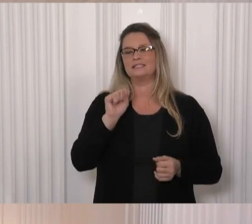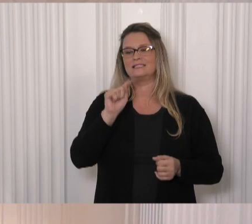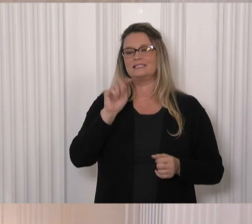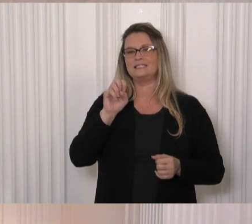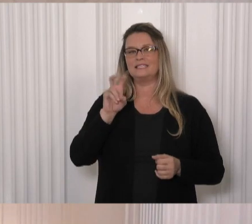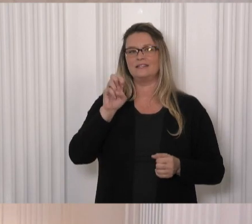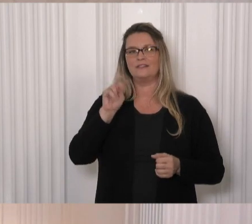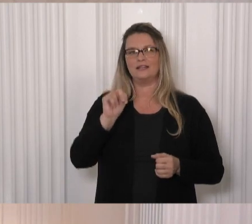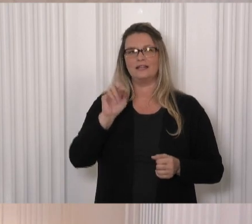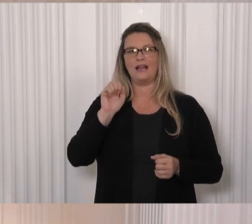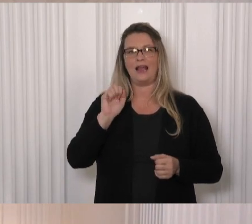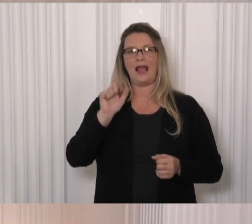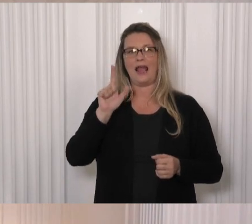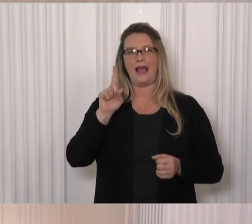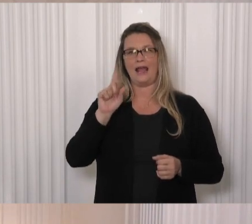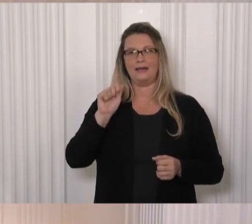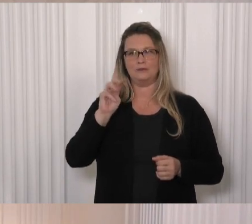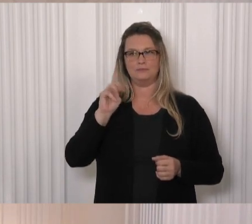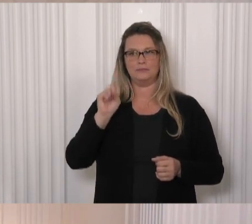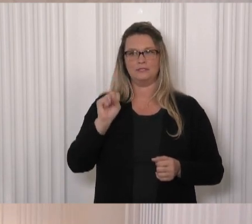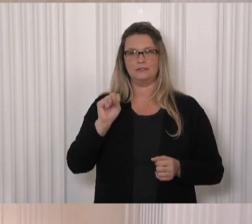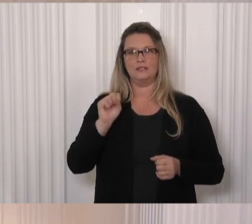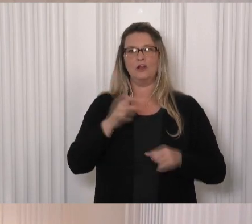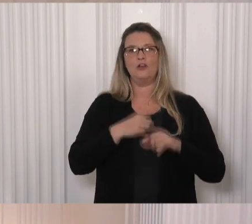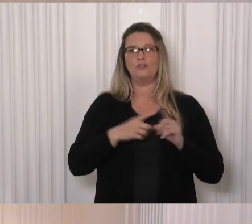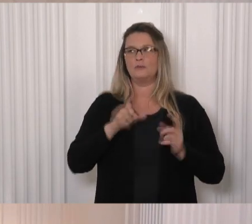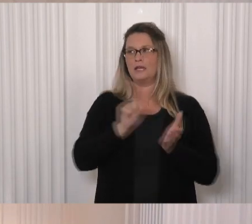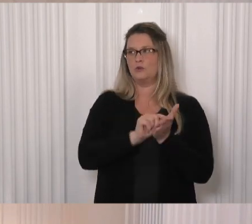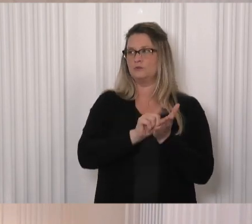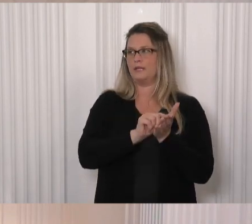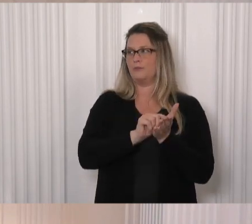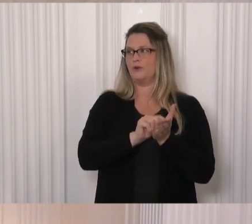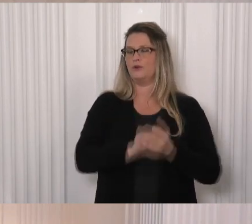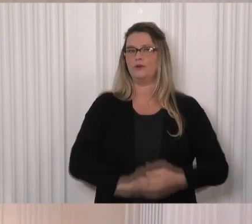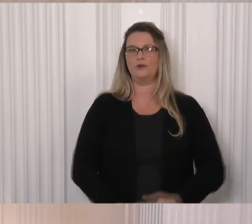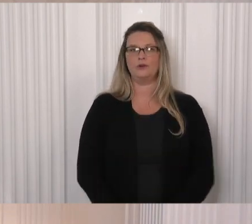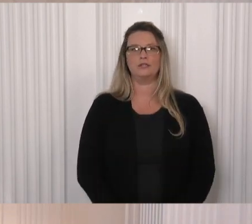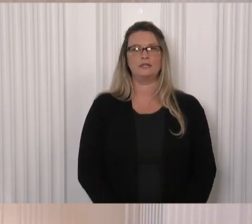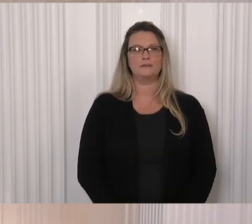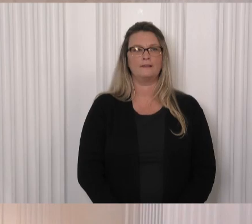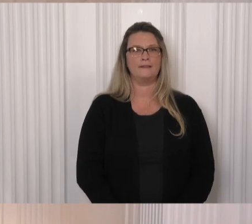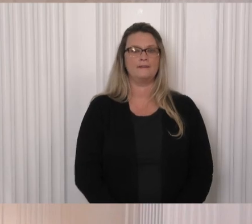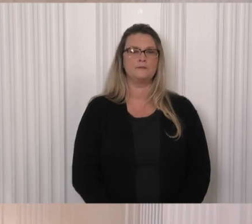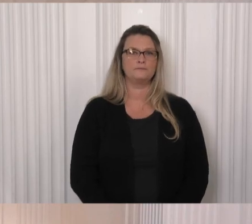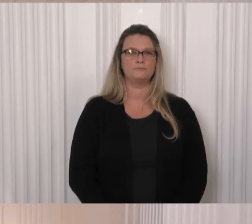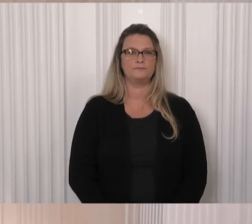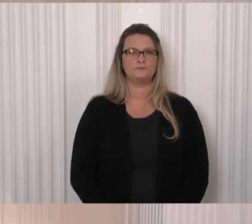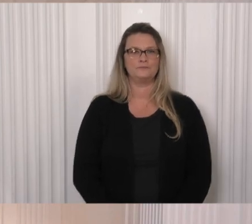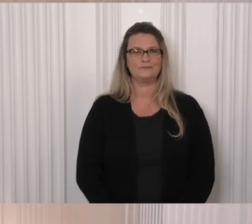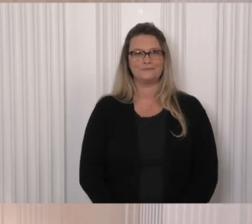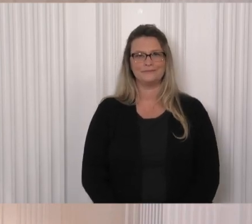with the Ogden newspapers. The kind of things that will help all of us really move forward together.